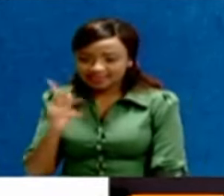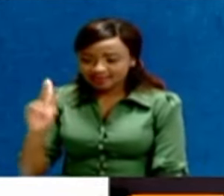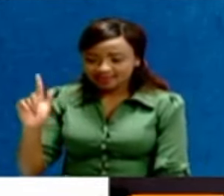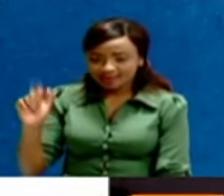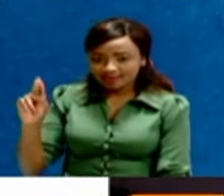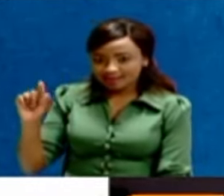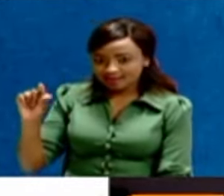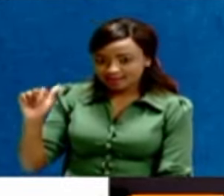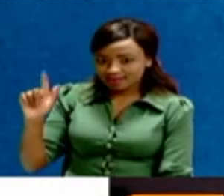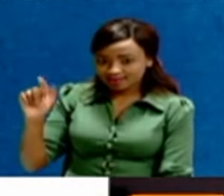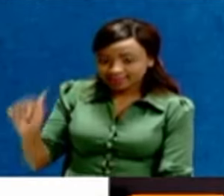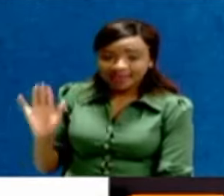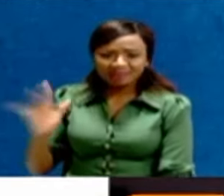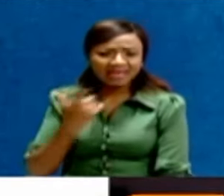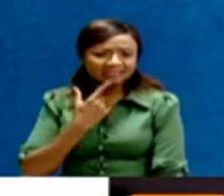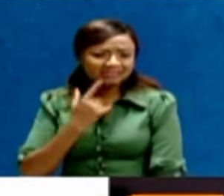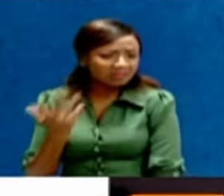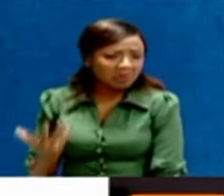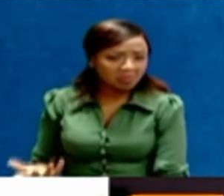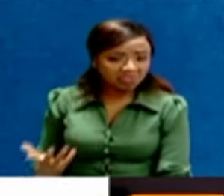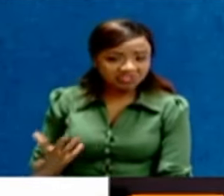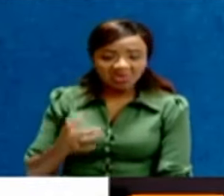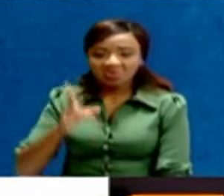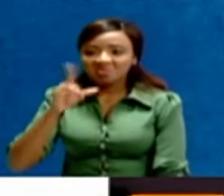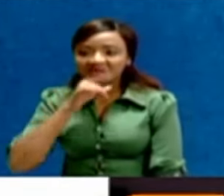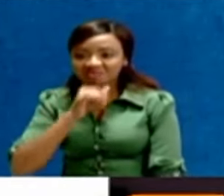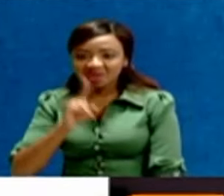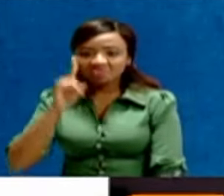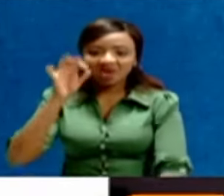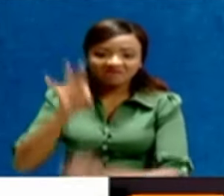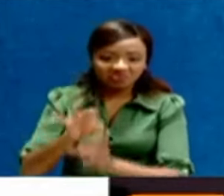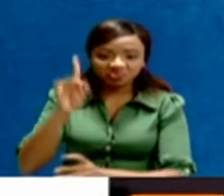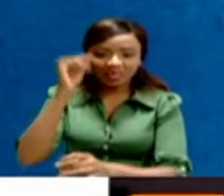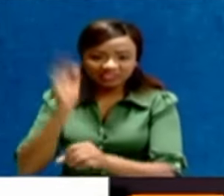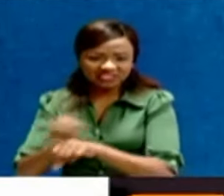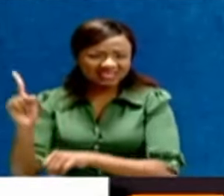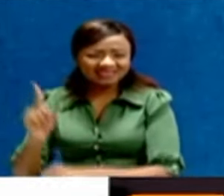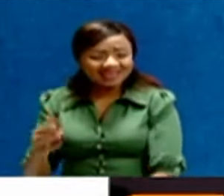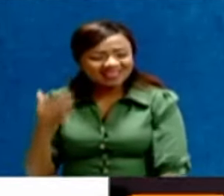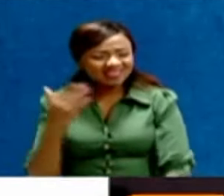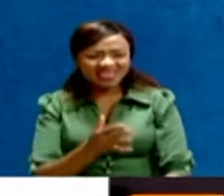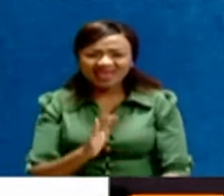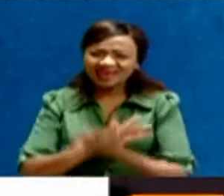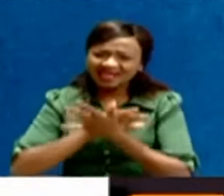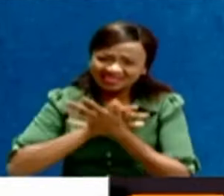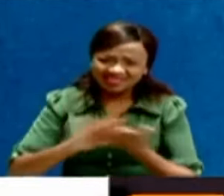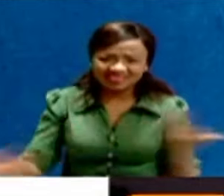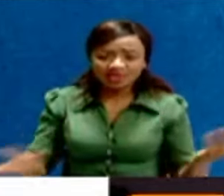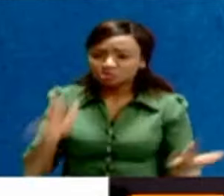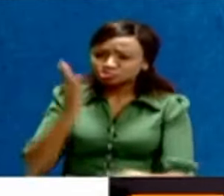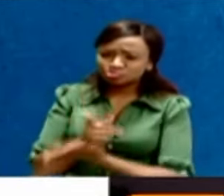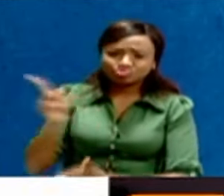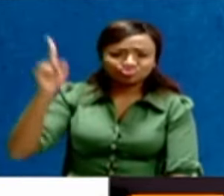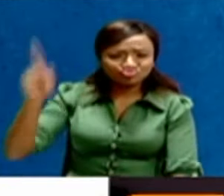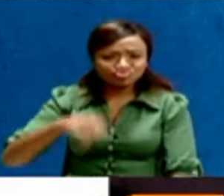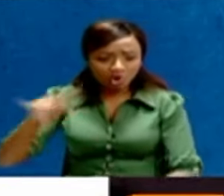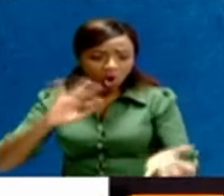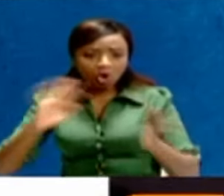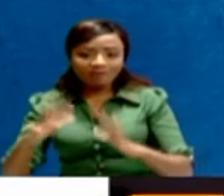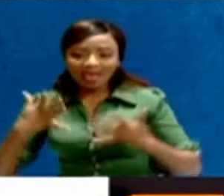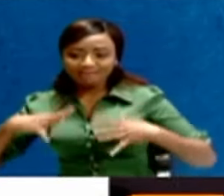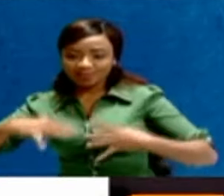propose, or rather to bring out, of one man, one shilling, it's not there. It is wrong for you to compare the population